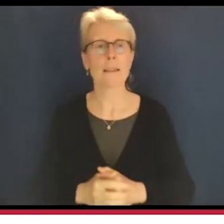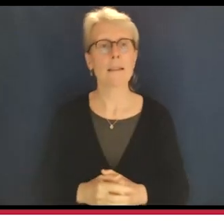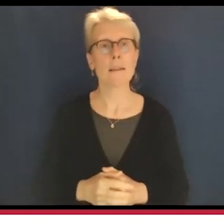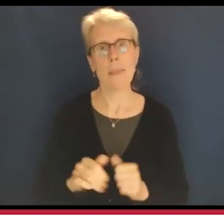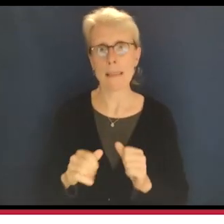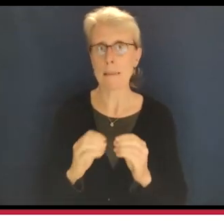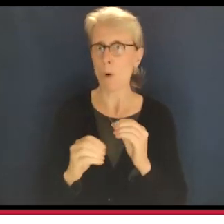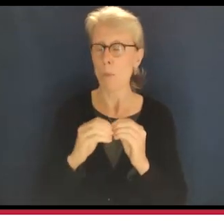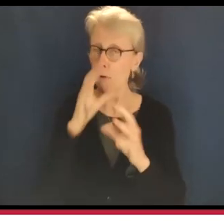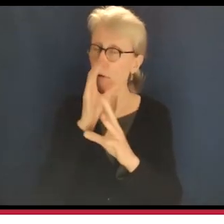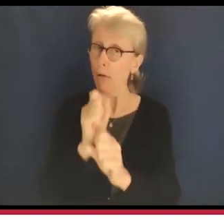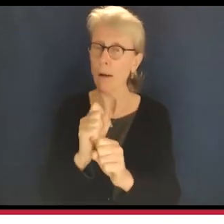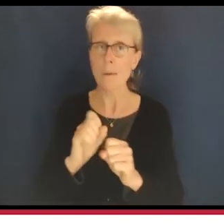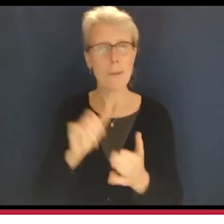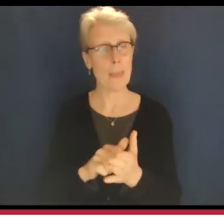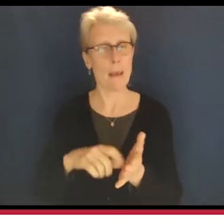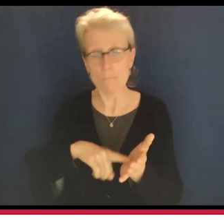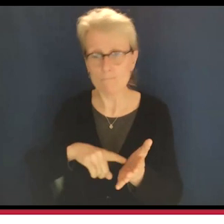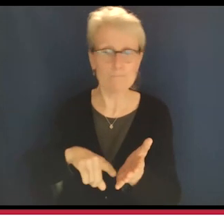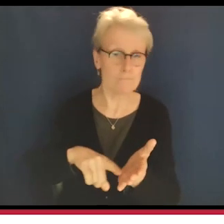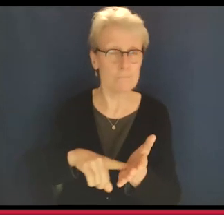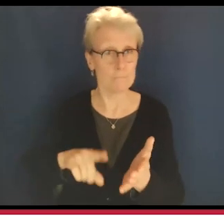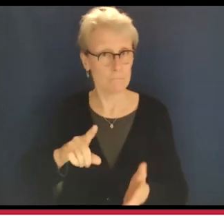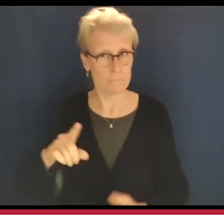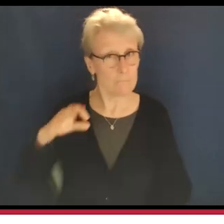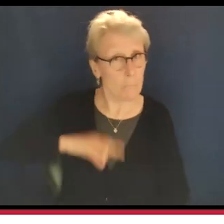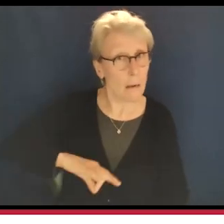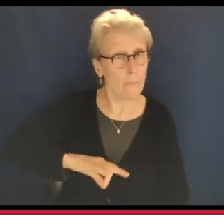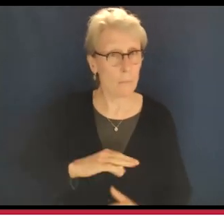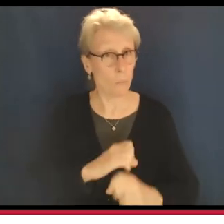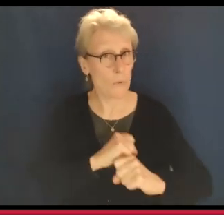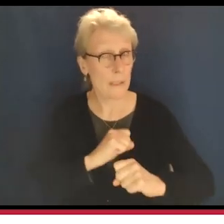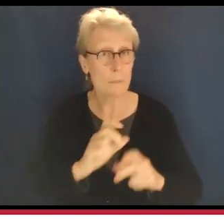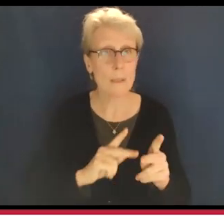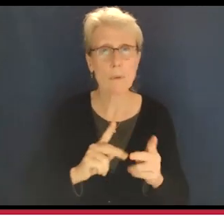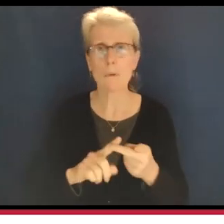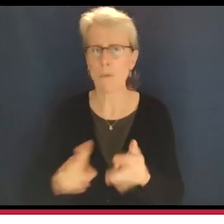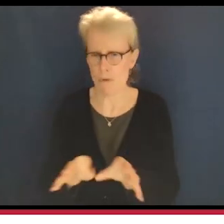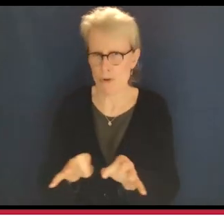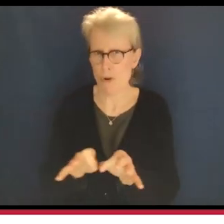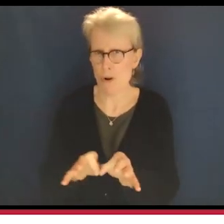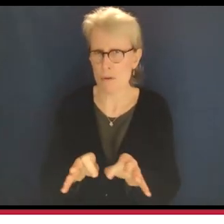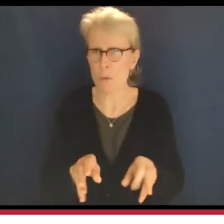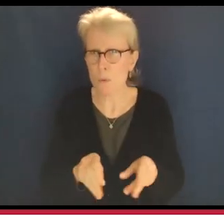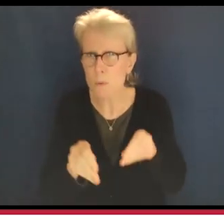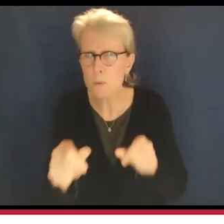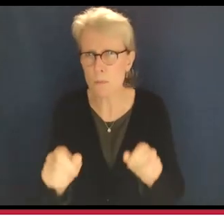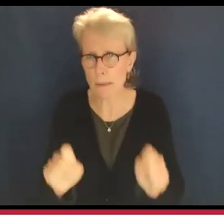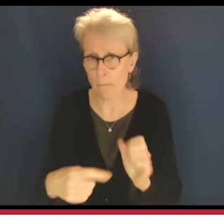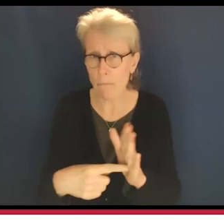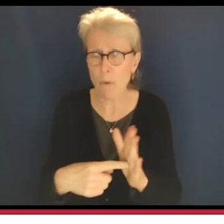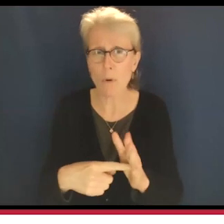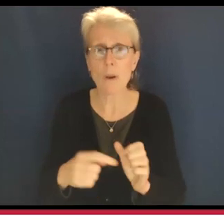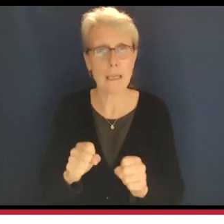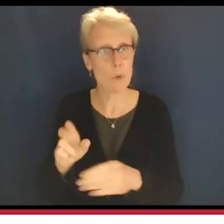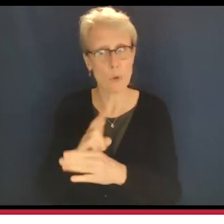is beneficial and what the costs are, a little bit on viral diversity and on whether we can use the results of this to predict